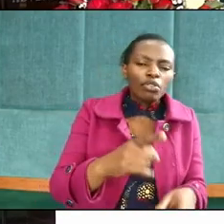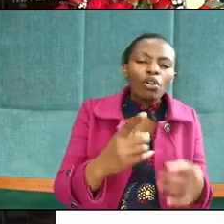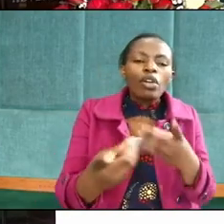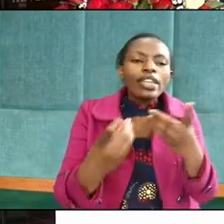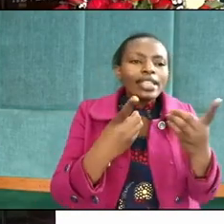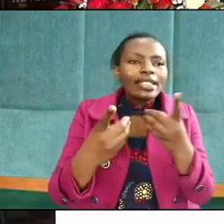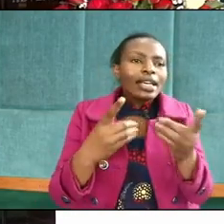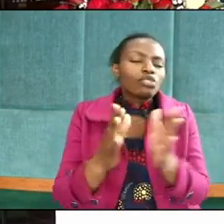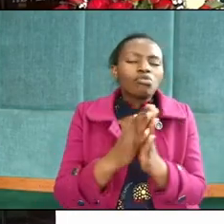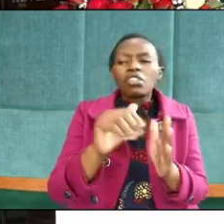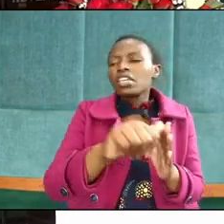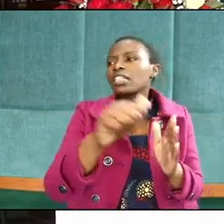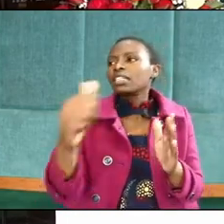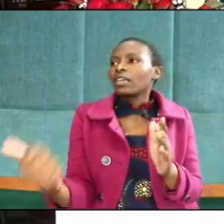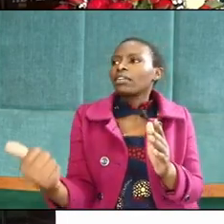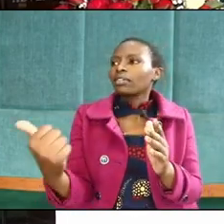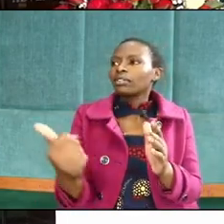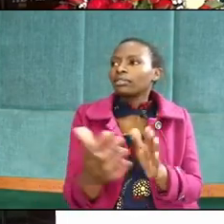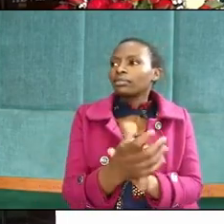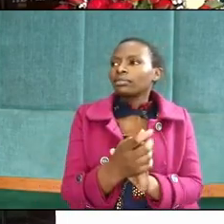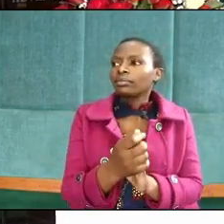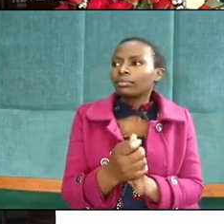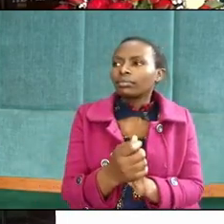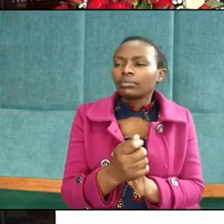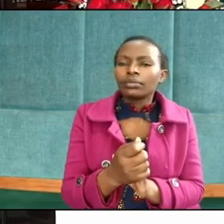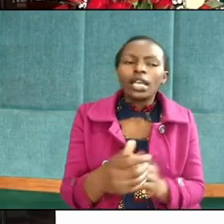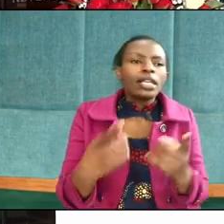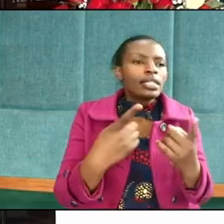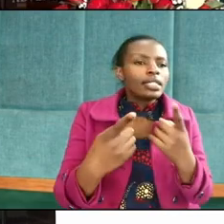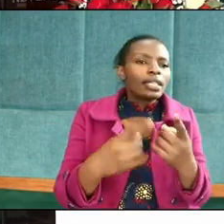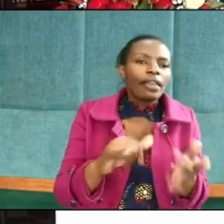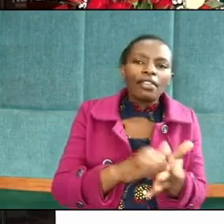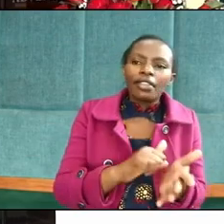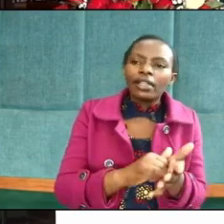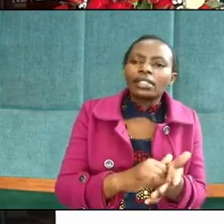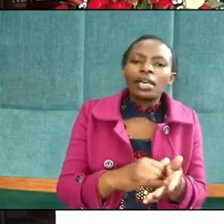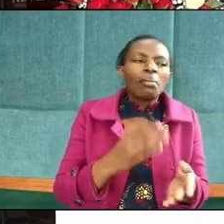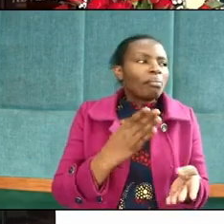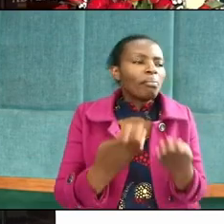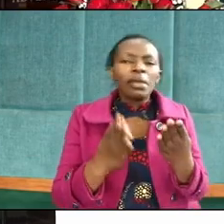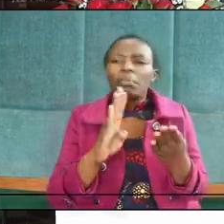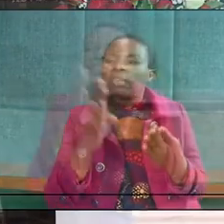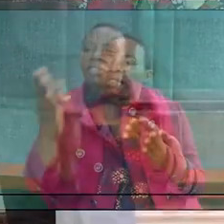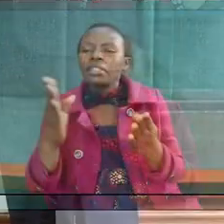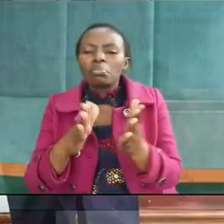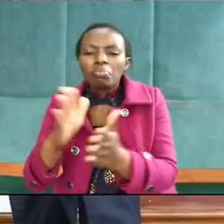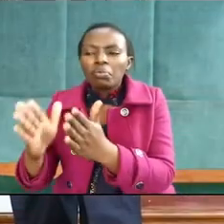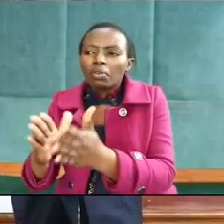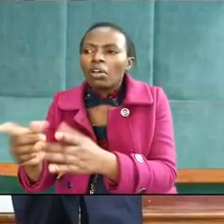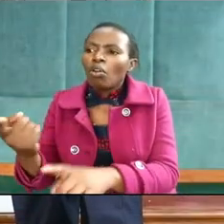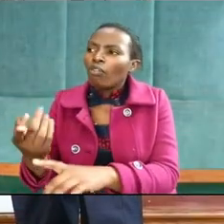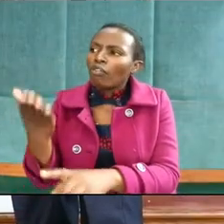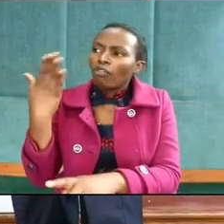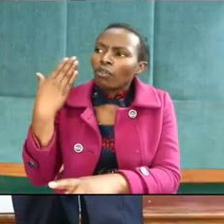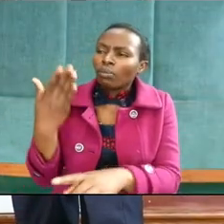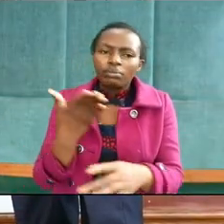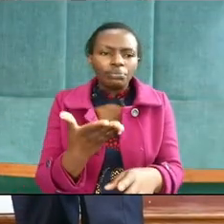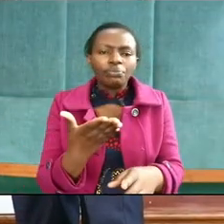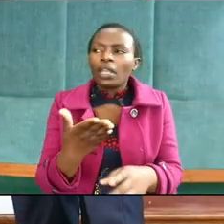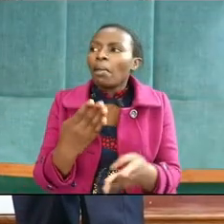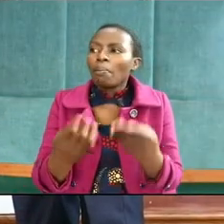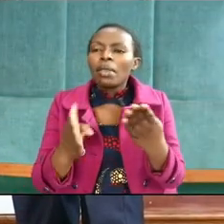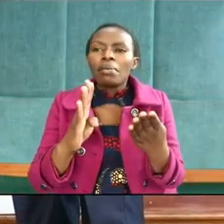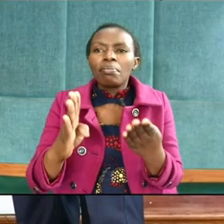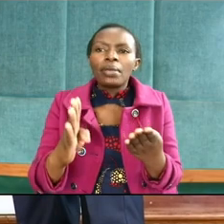She comes closer and you say, "Oh, by the way, that program, it was not started necessarily by me, but it was